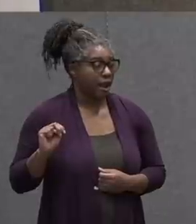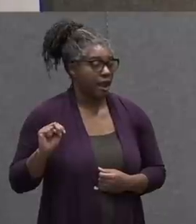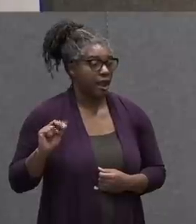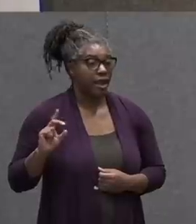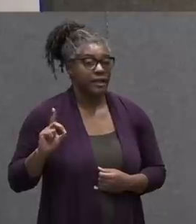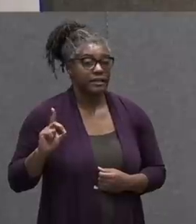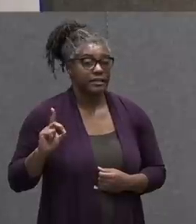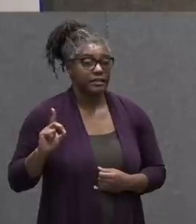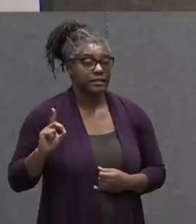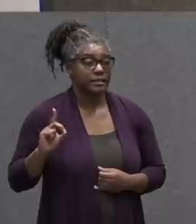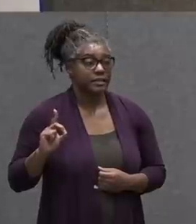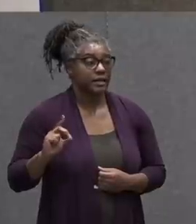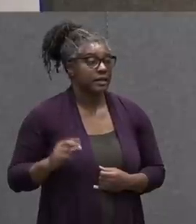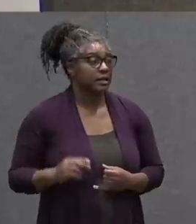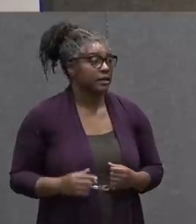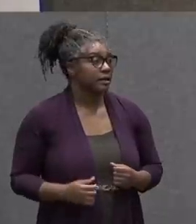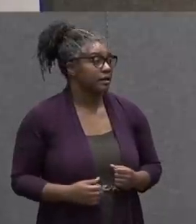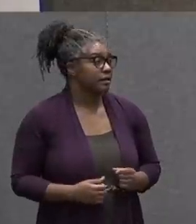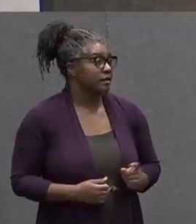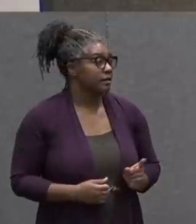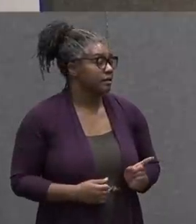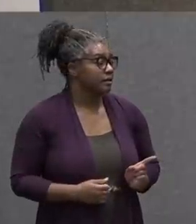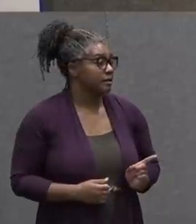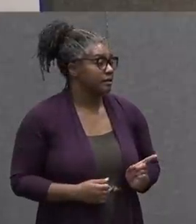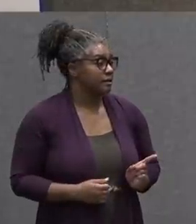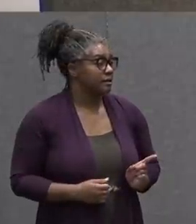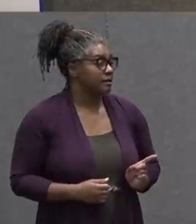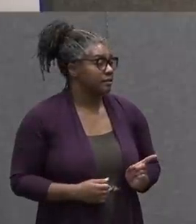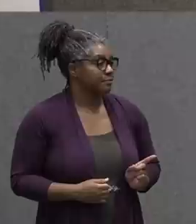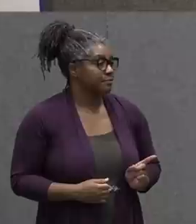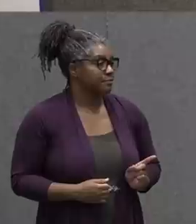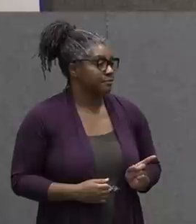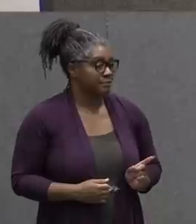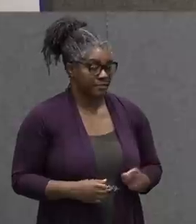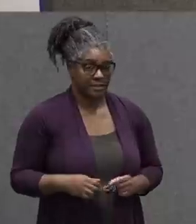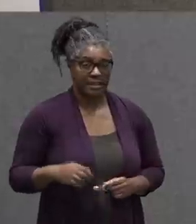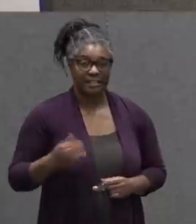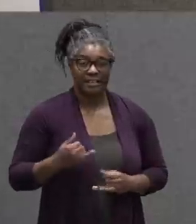B. E. D. D.